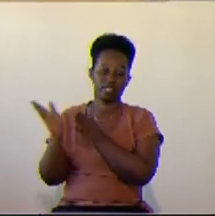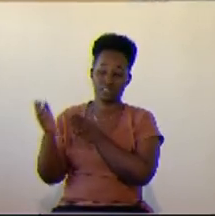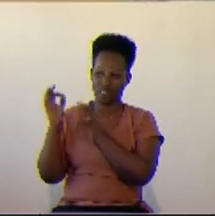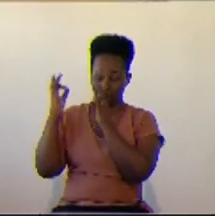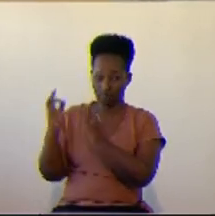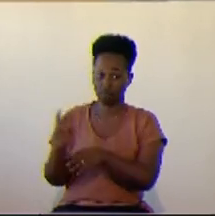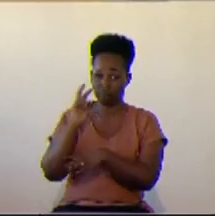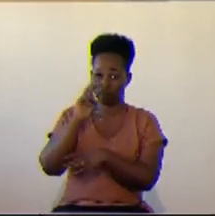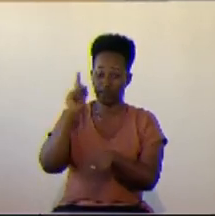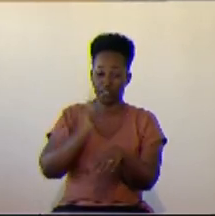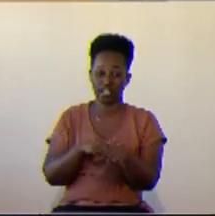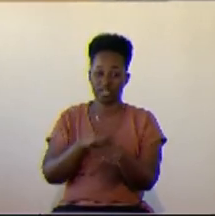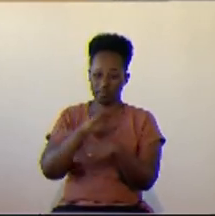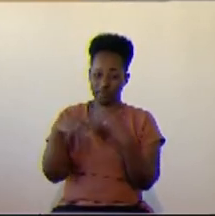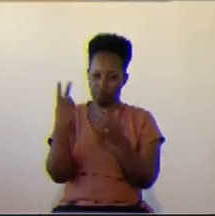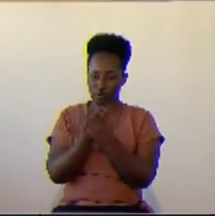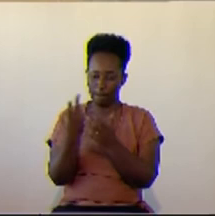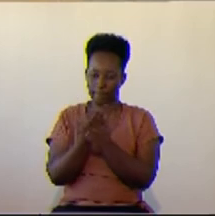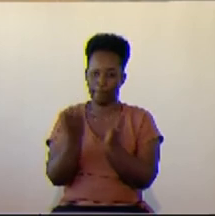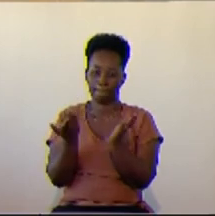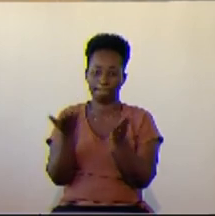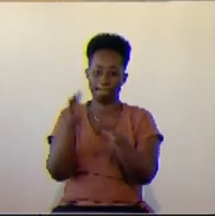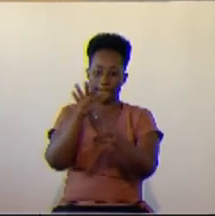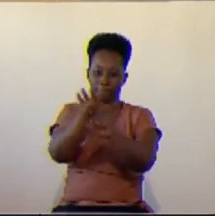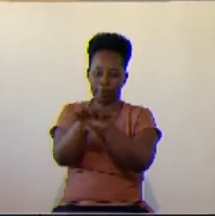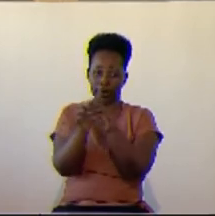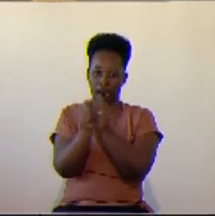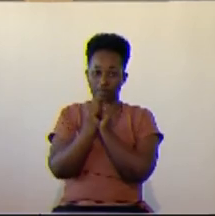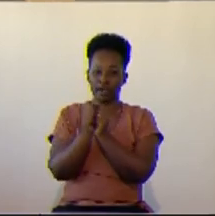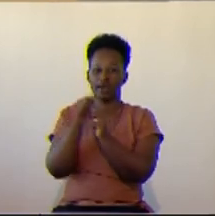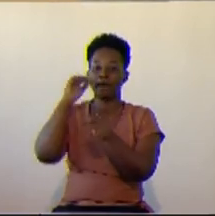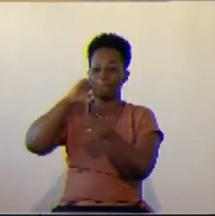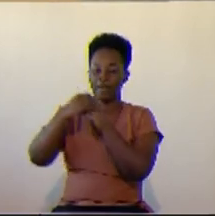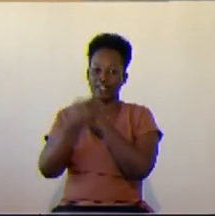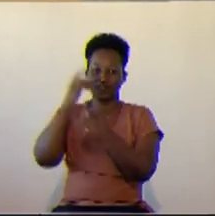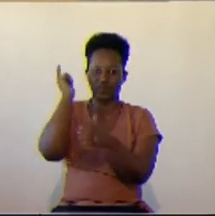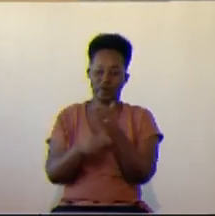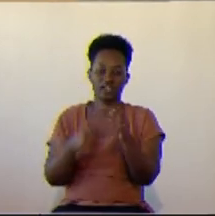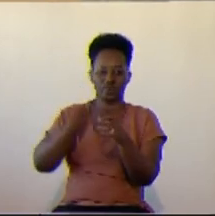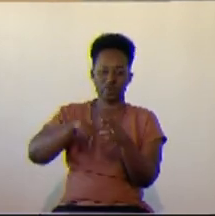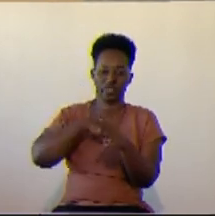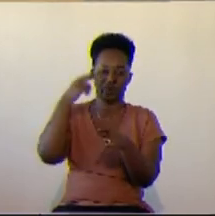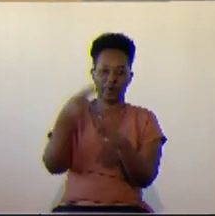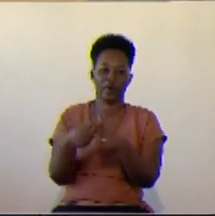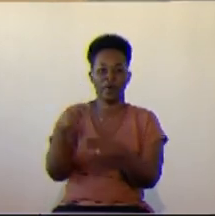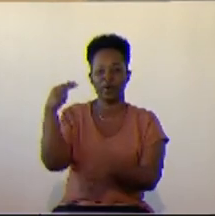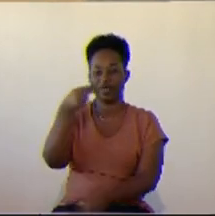here, when you put them together, makes what we call the Hare's apparatus. But I created it locally